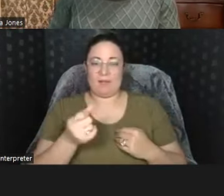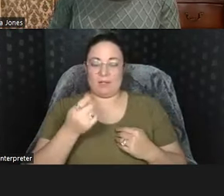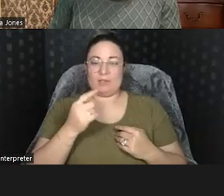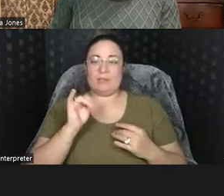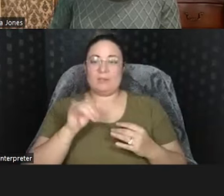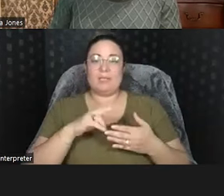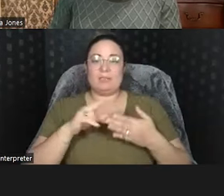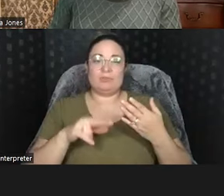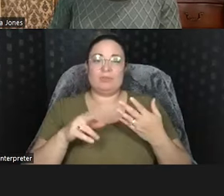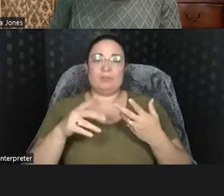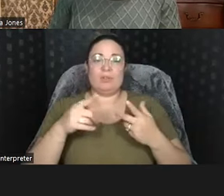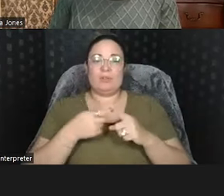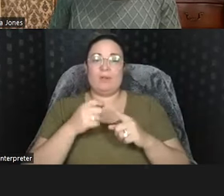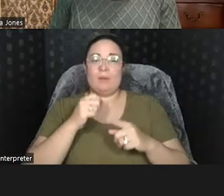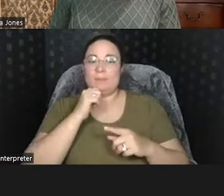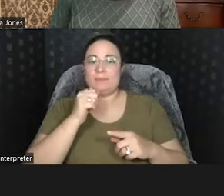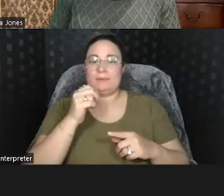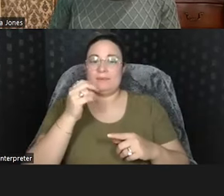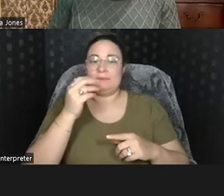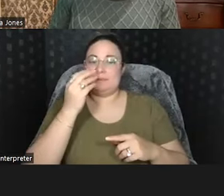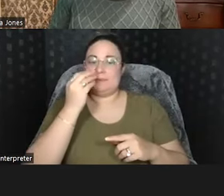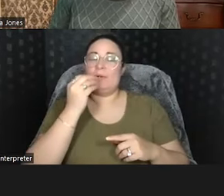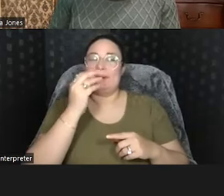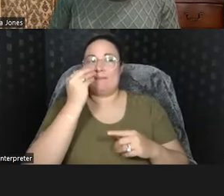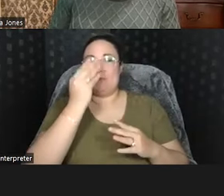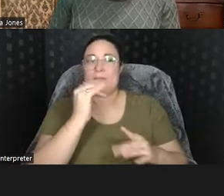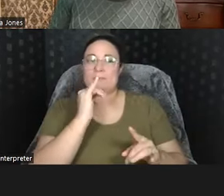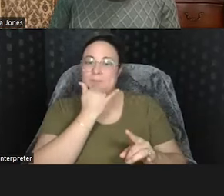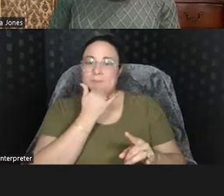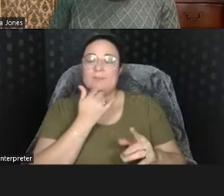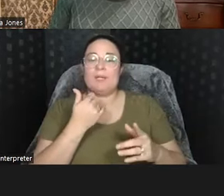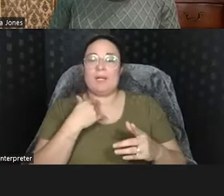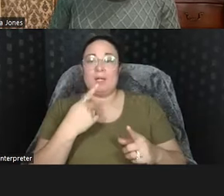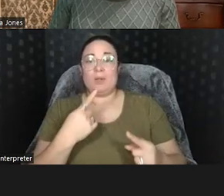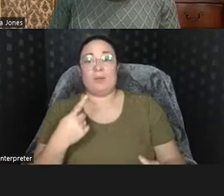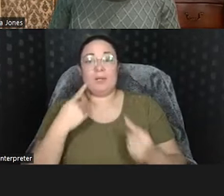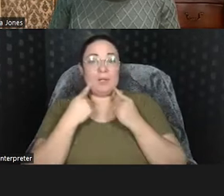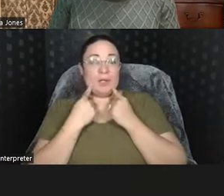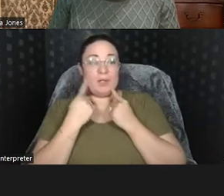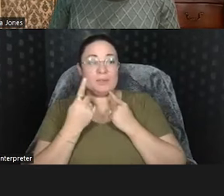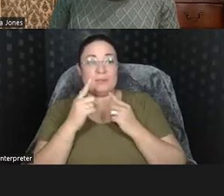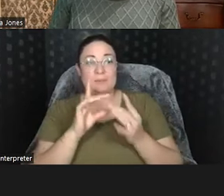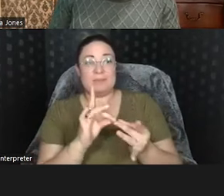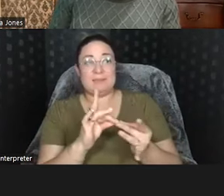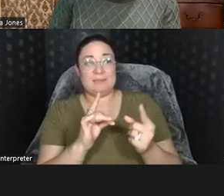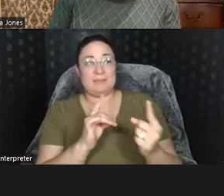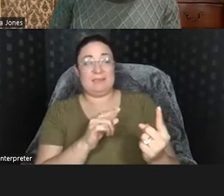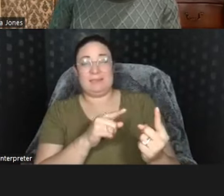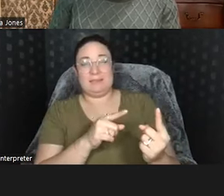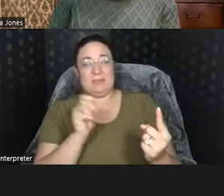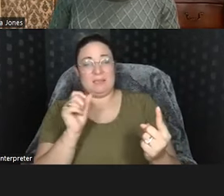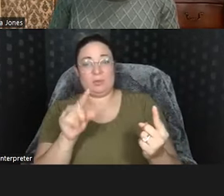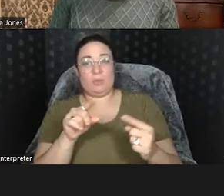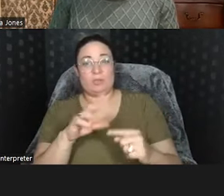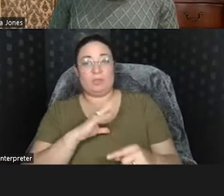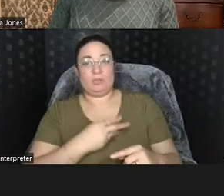of disinformation. And so I tell people that the minute you hear someone say something that's questioning the validity of